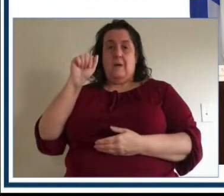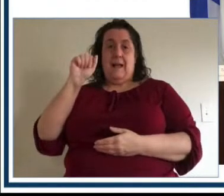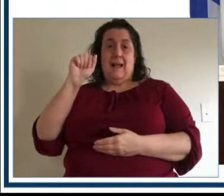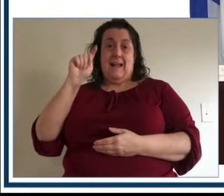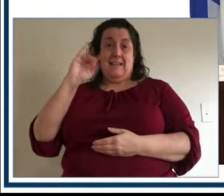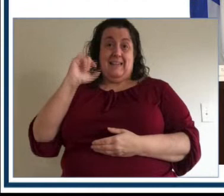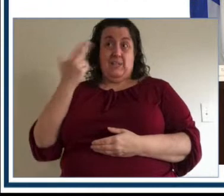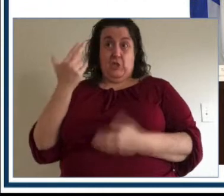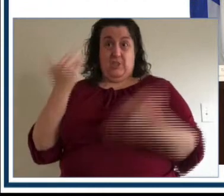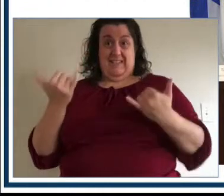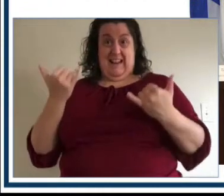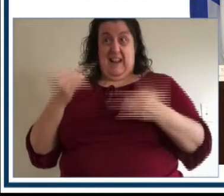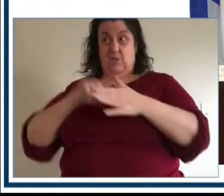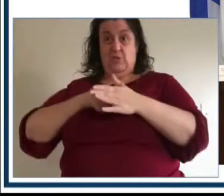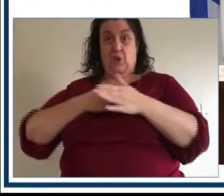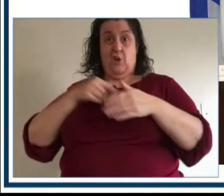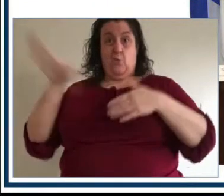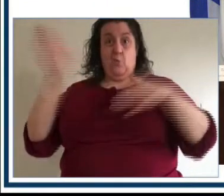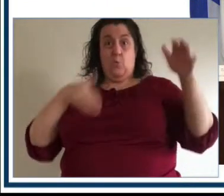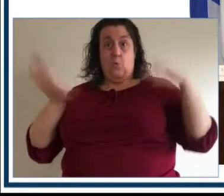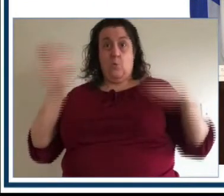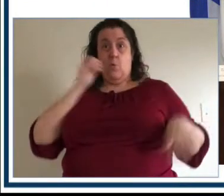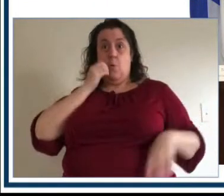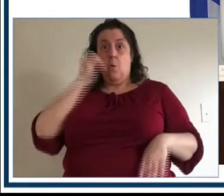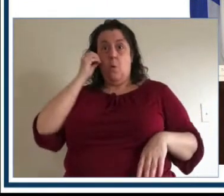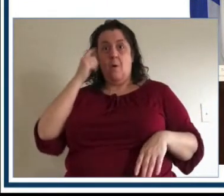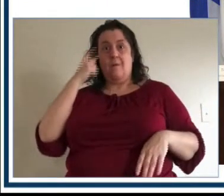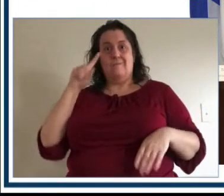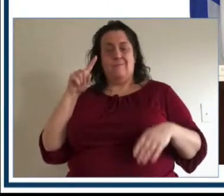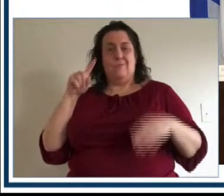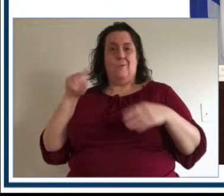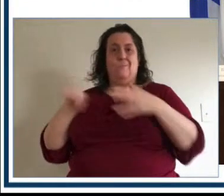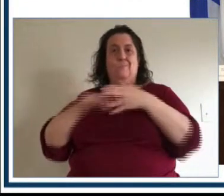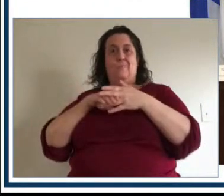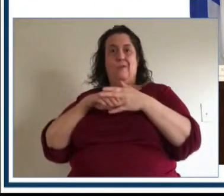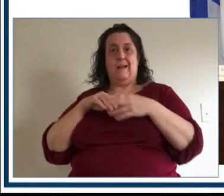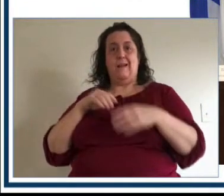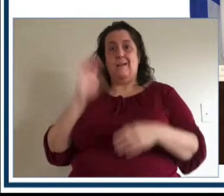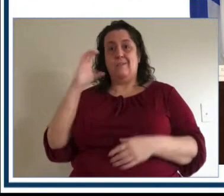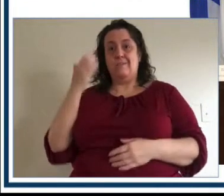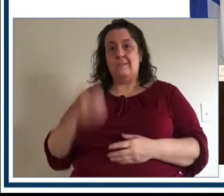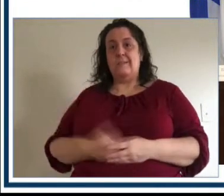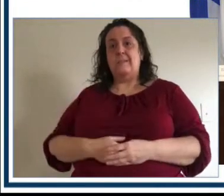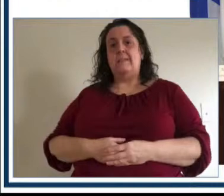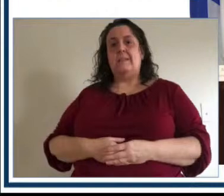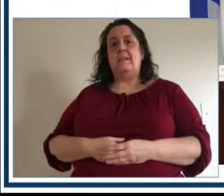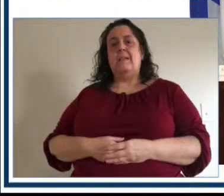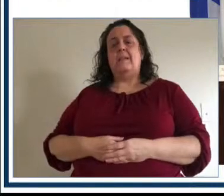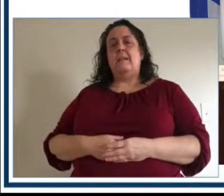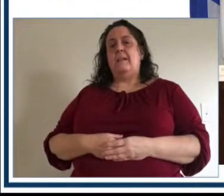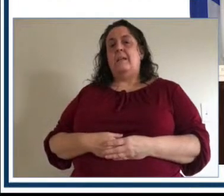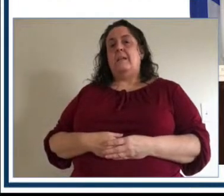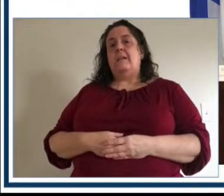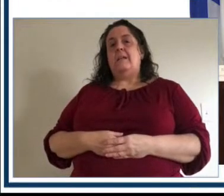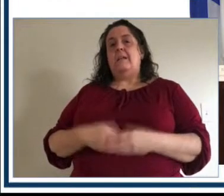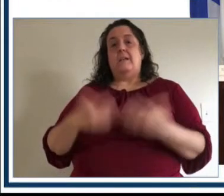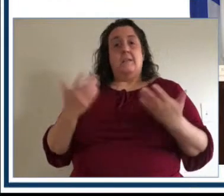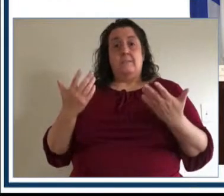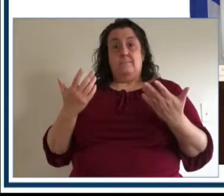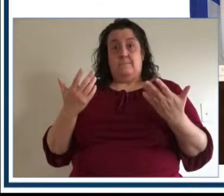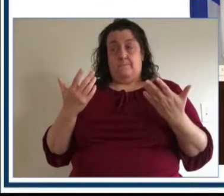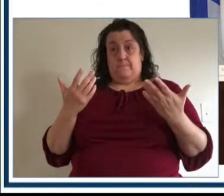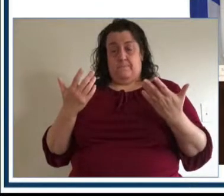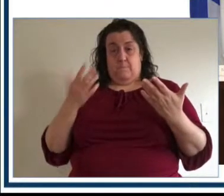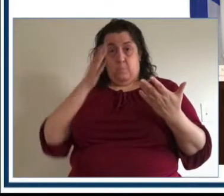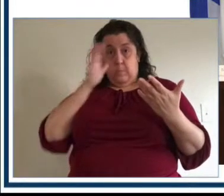to what extent, from your evidence, is the outbreak at X still spreading into other communities and provinces? I